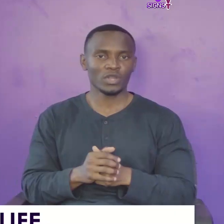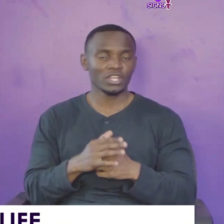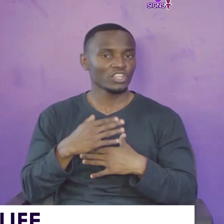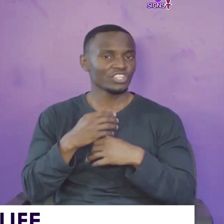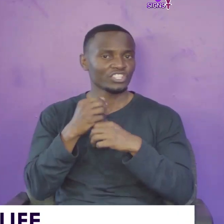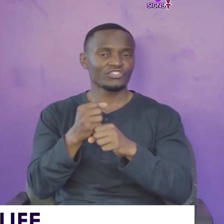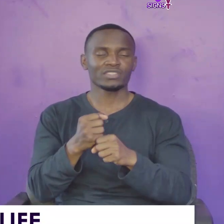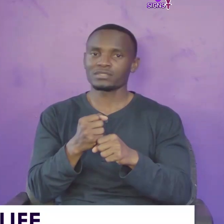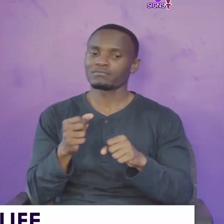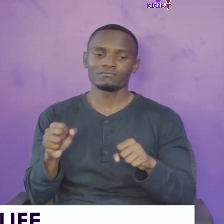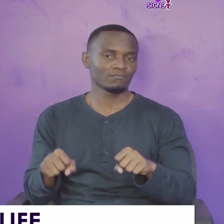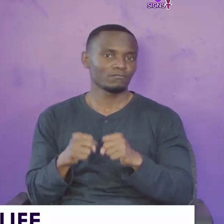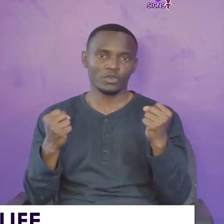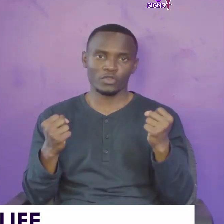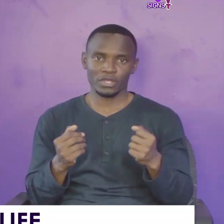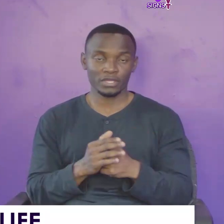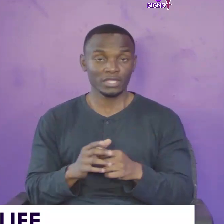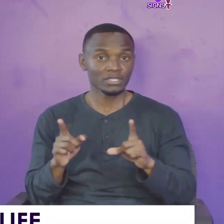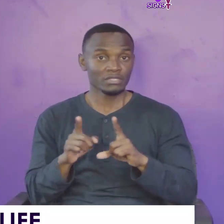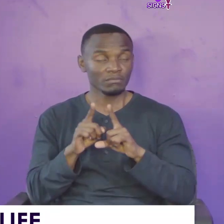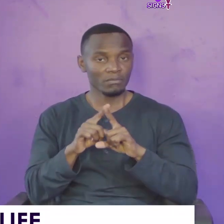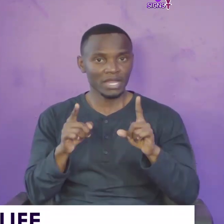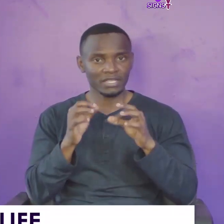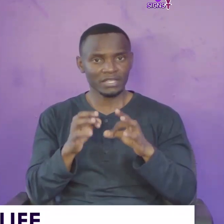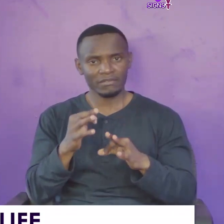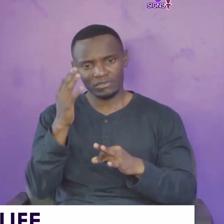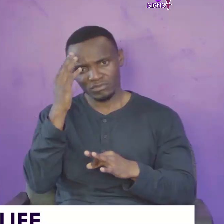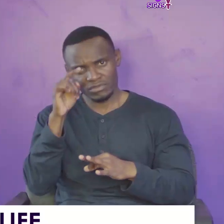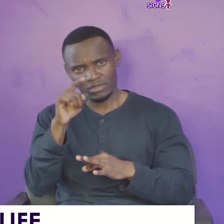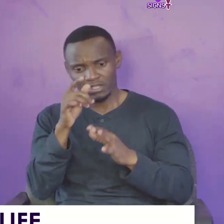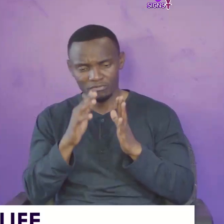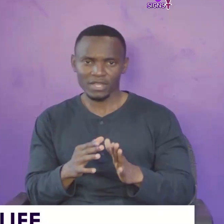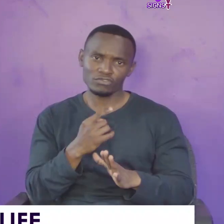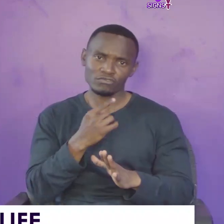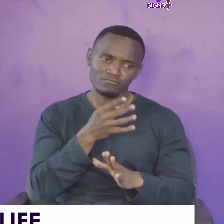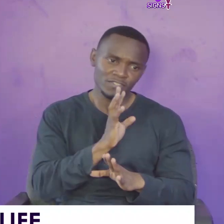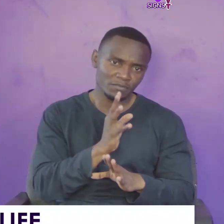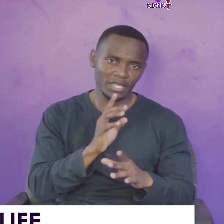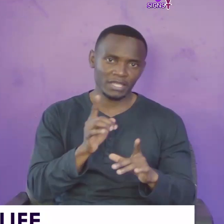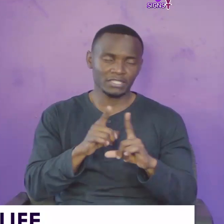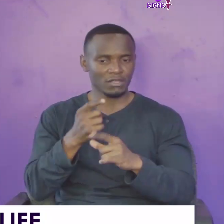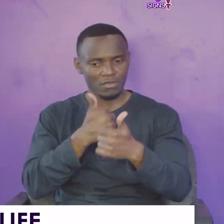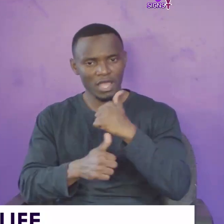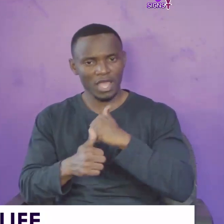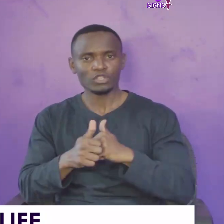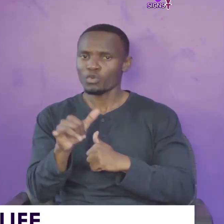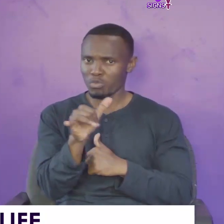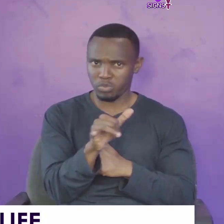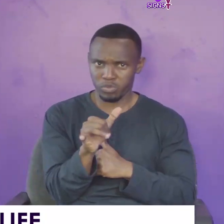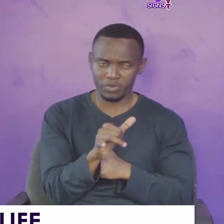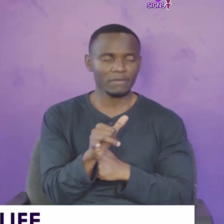Okay. So if this person is consistent in telling you one thing and doing the other, or this person is consistent